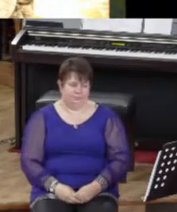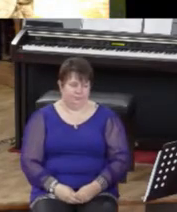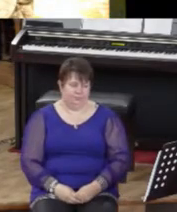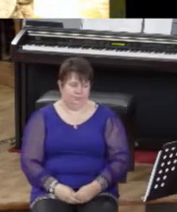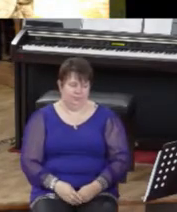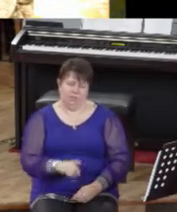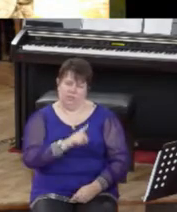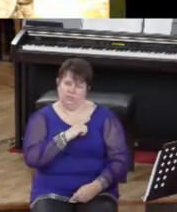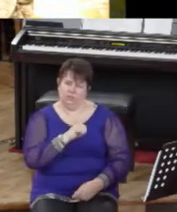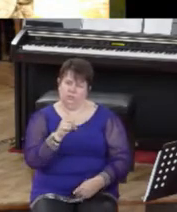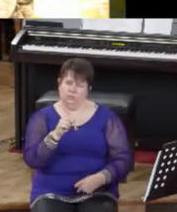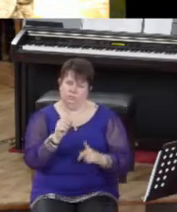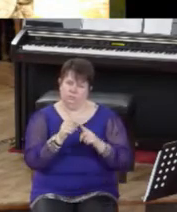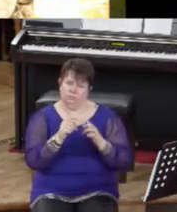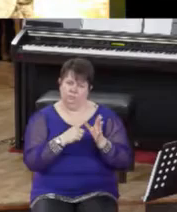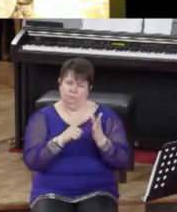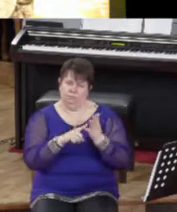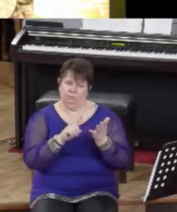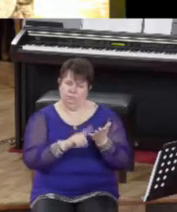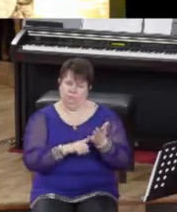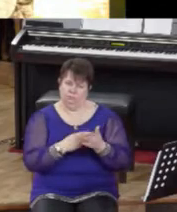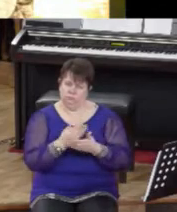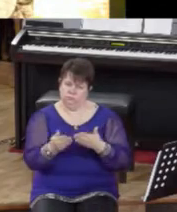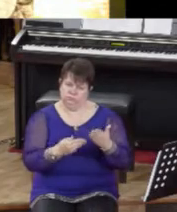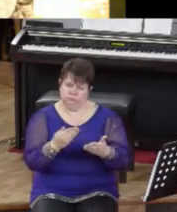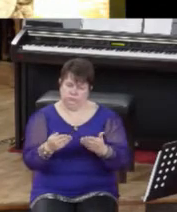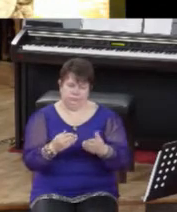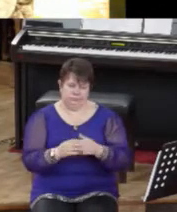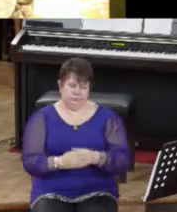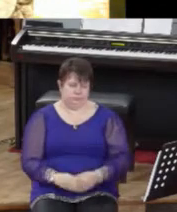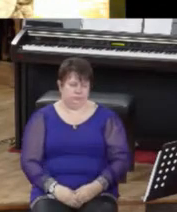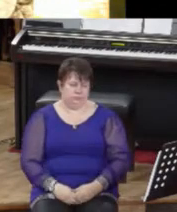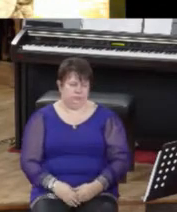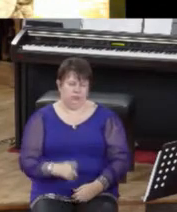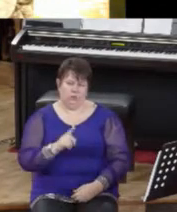And that's what Paul offers us this morning. So I want to spend